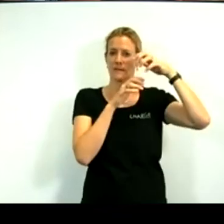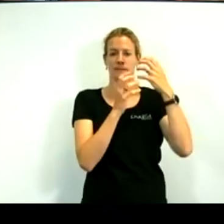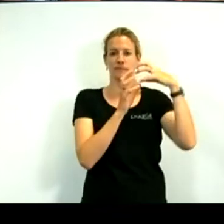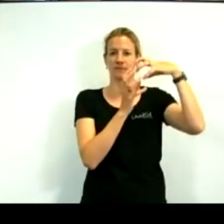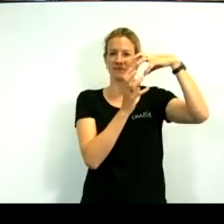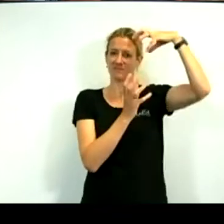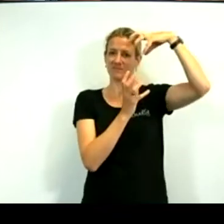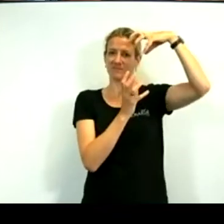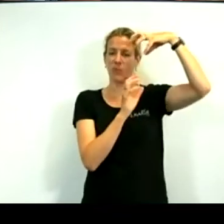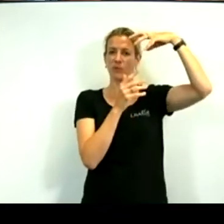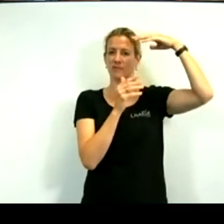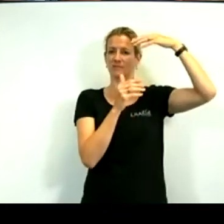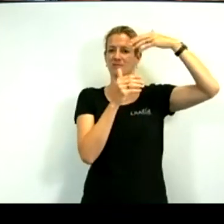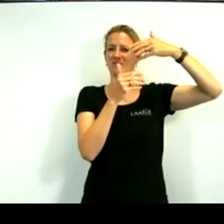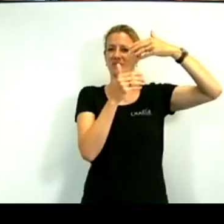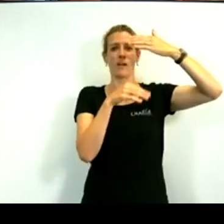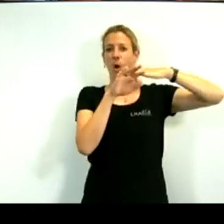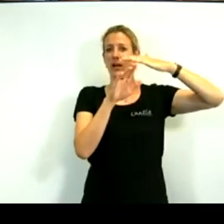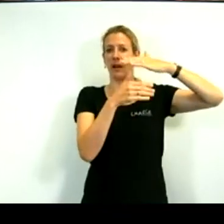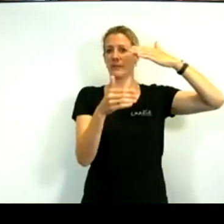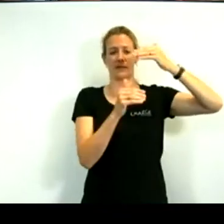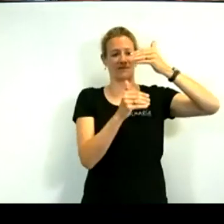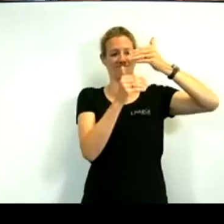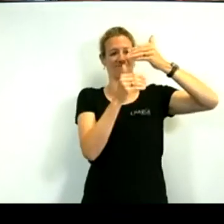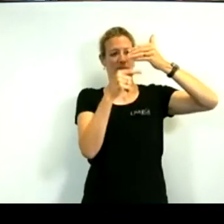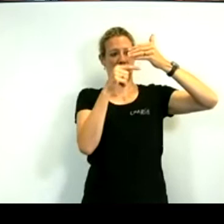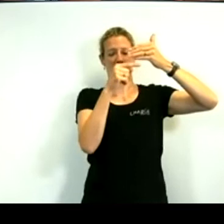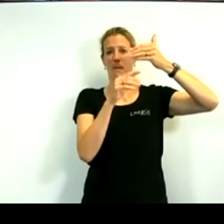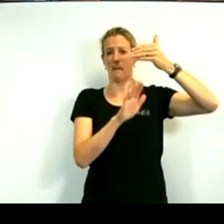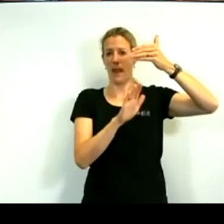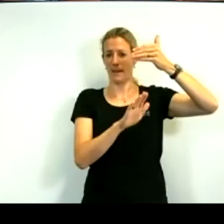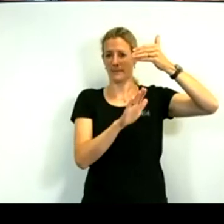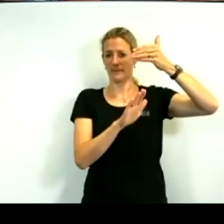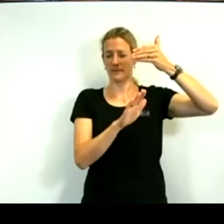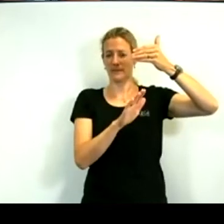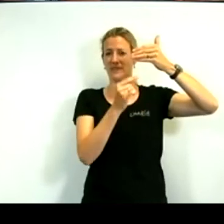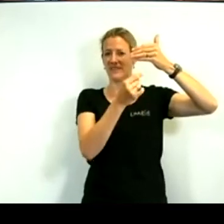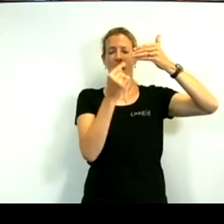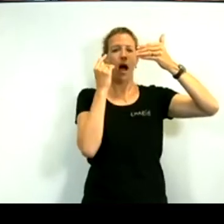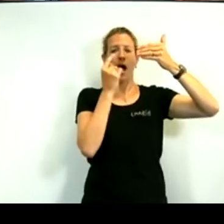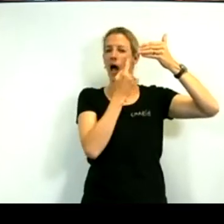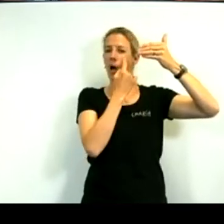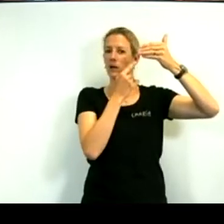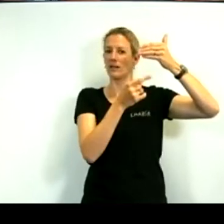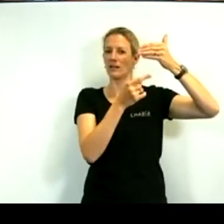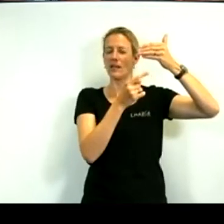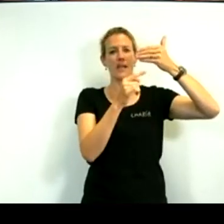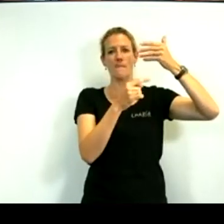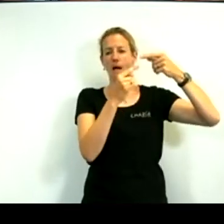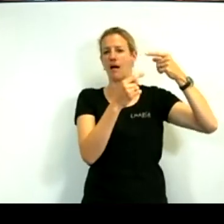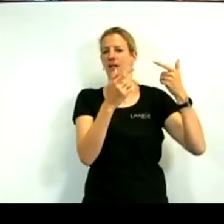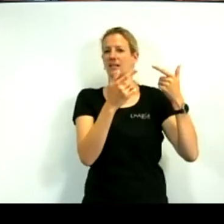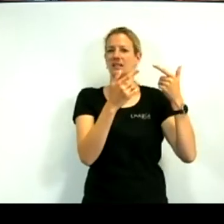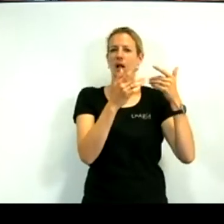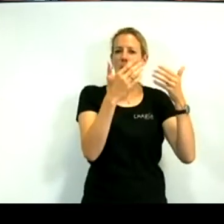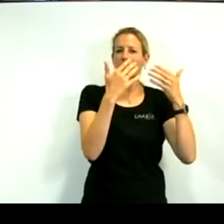close completely. So the front of the child's eye is always exposed to the air. The